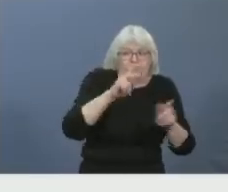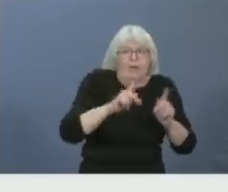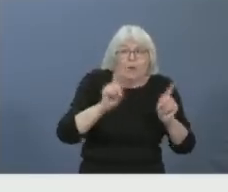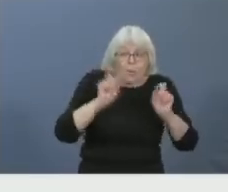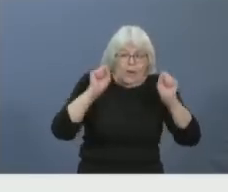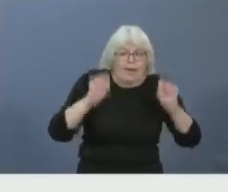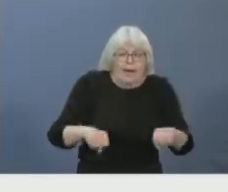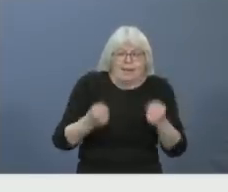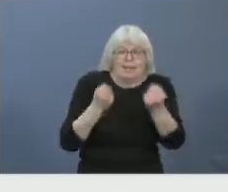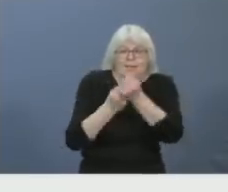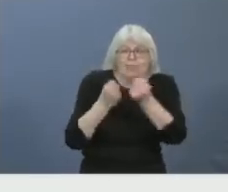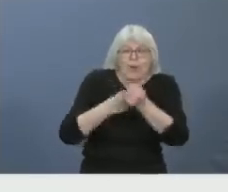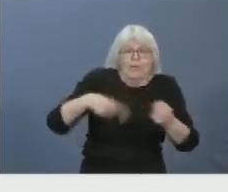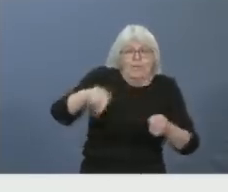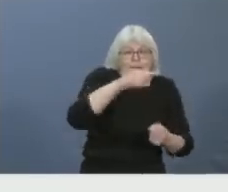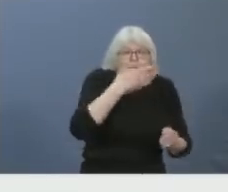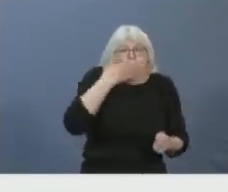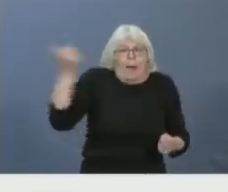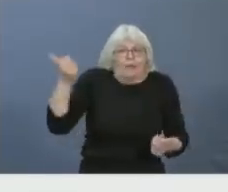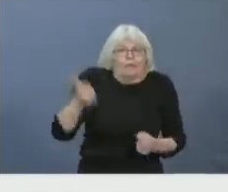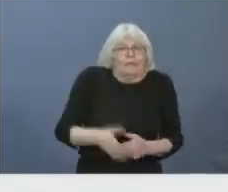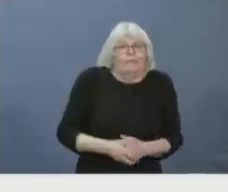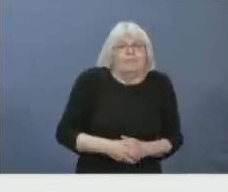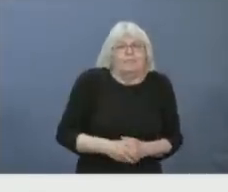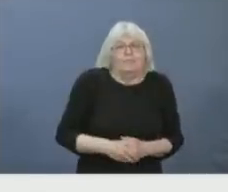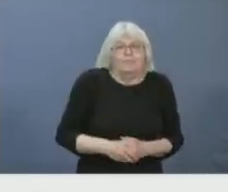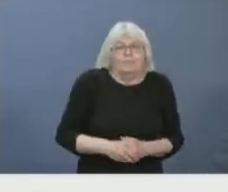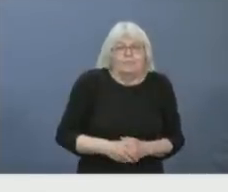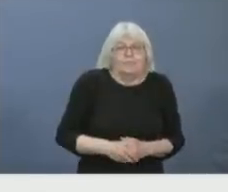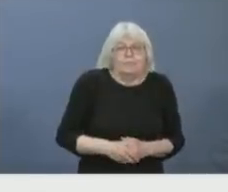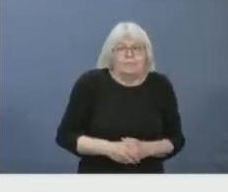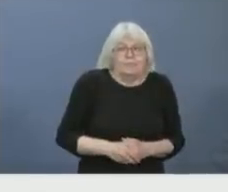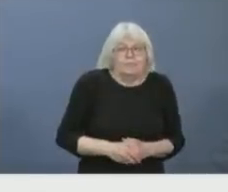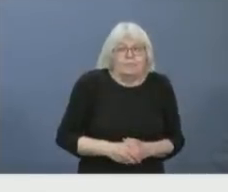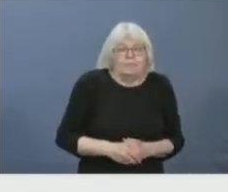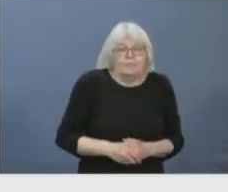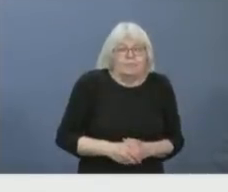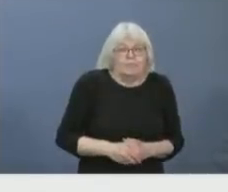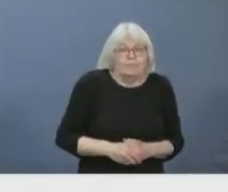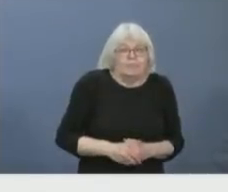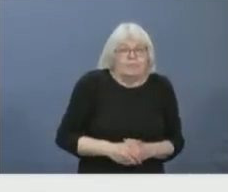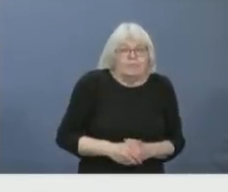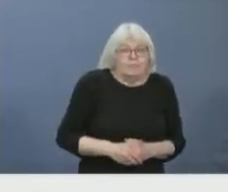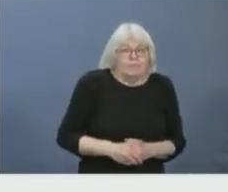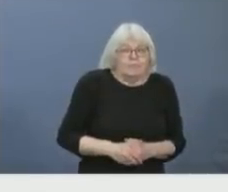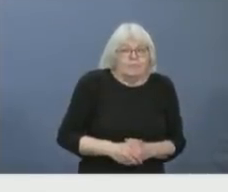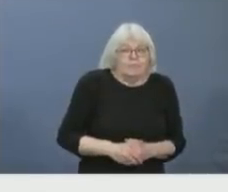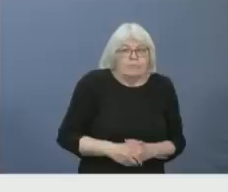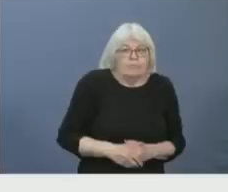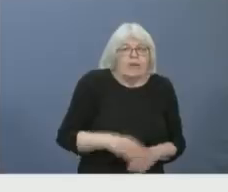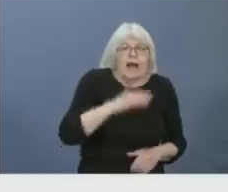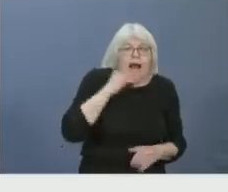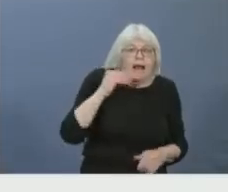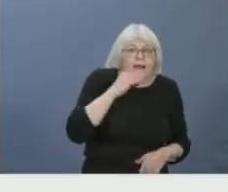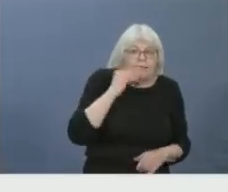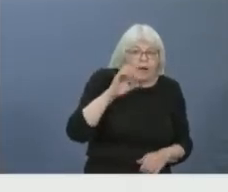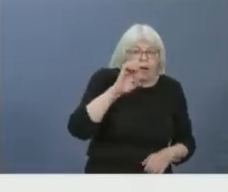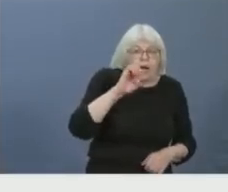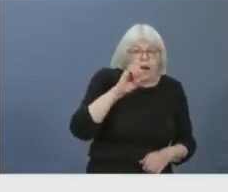Okay, thank you. Okay, we will next move on to Suzanne Rent with the Halifax Examiner. Go ahead, Suzanne.